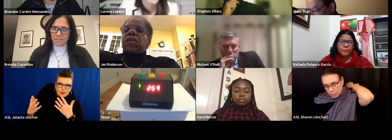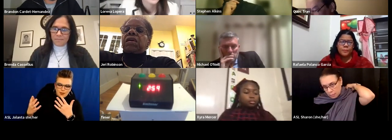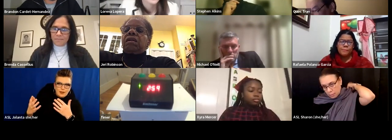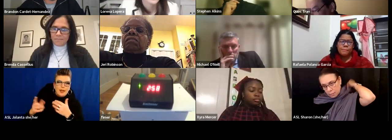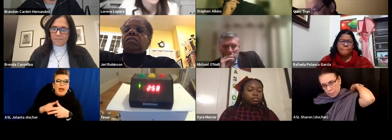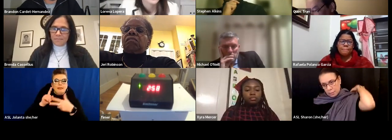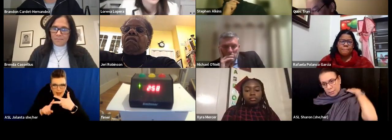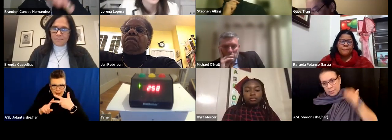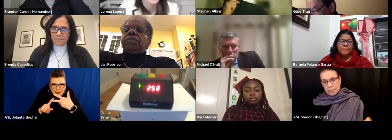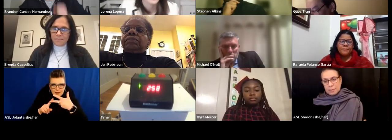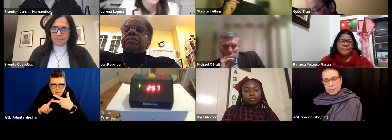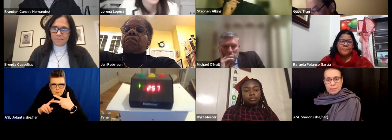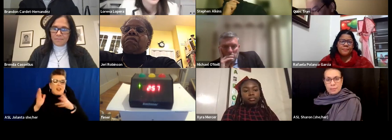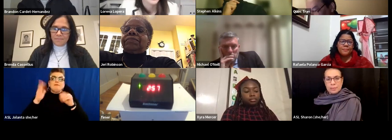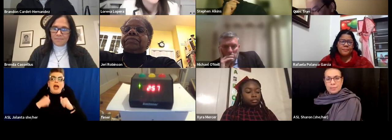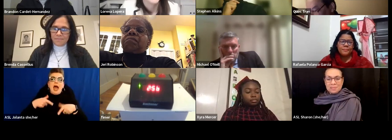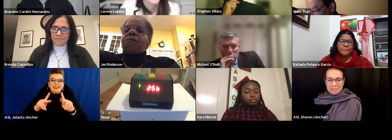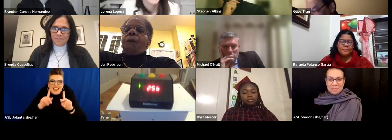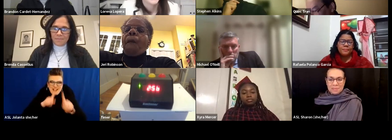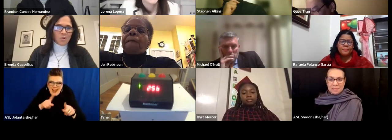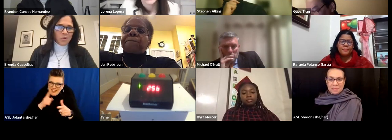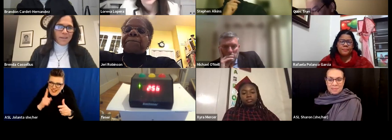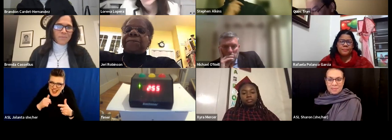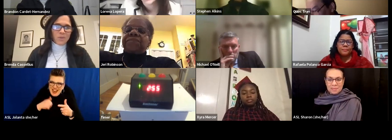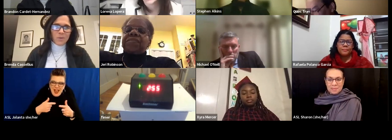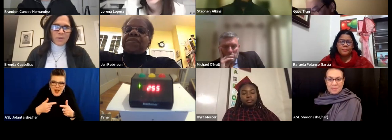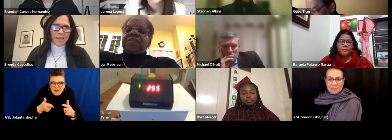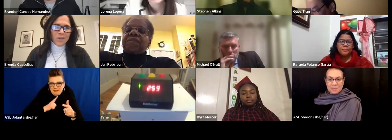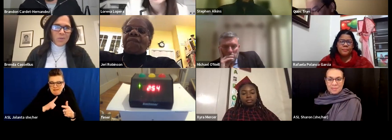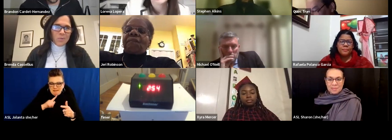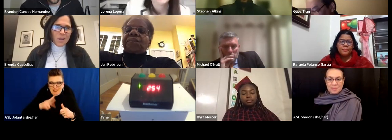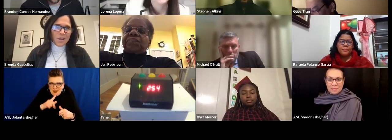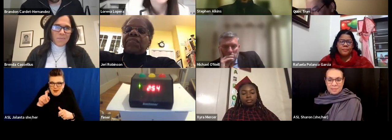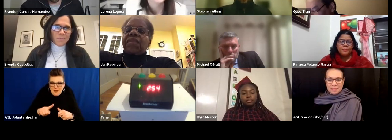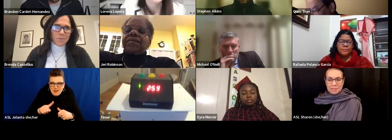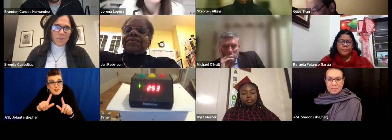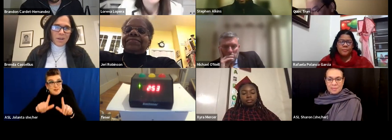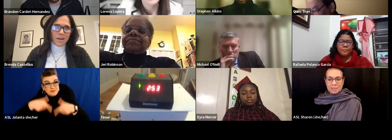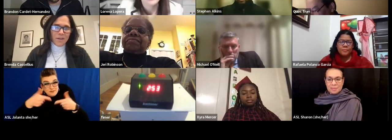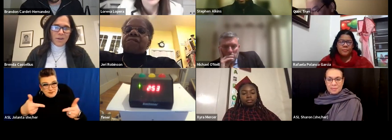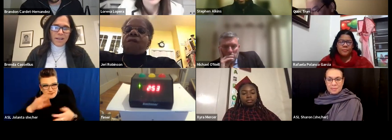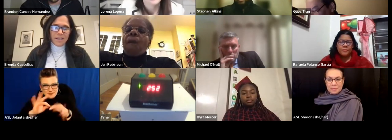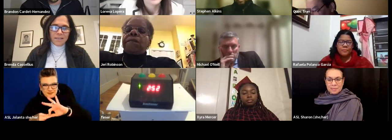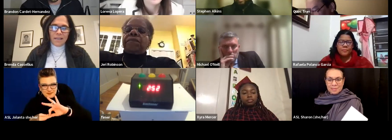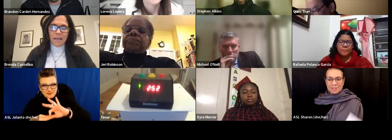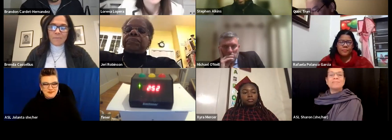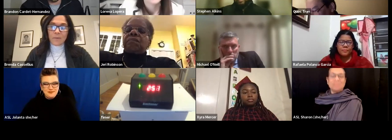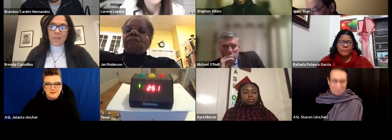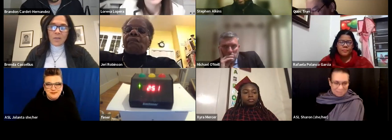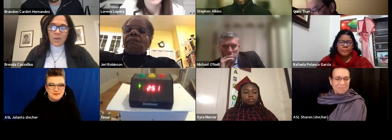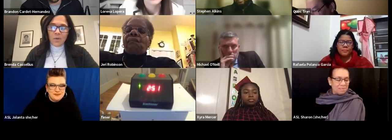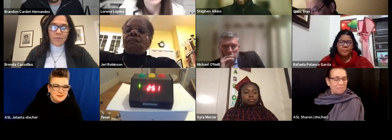then i'll let you go there and then i can ask my second question great so thank you um mr carter hernandez